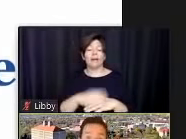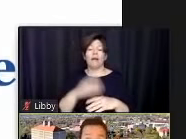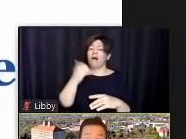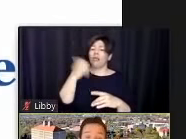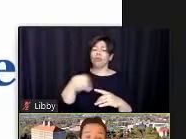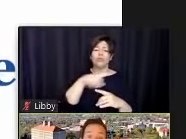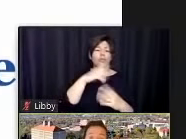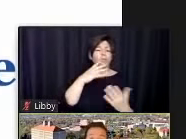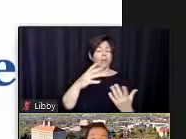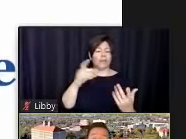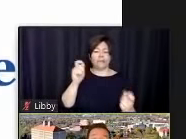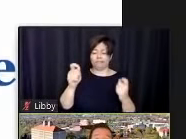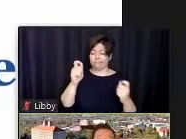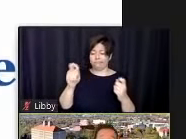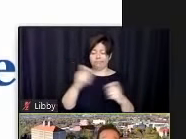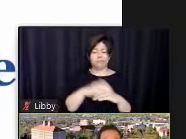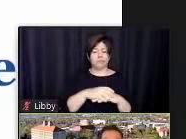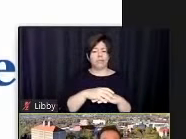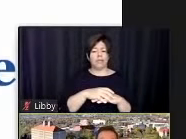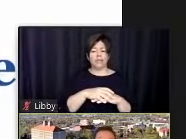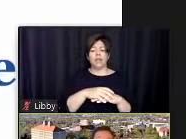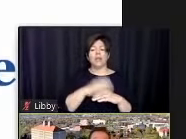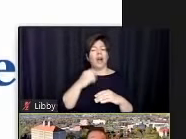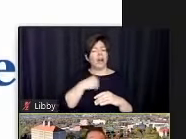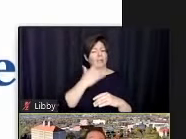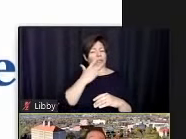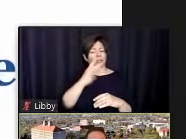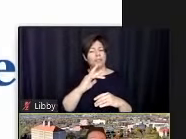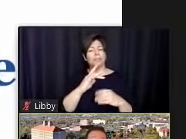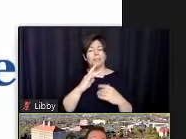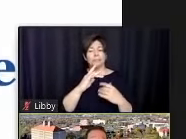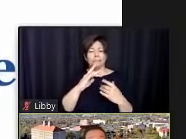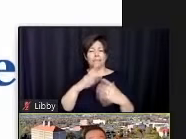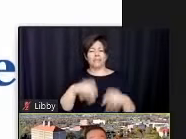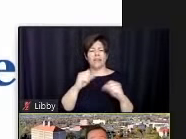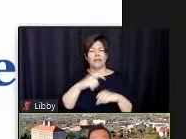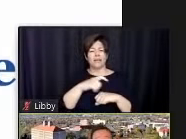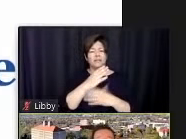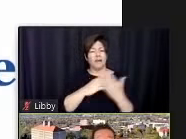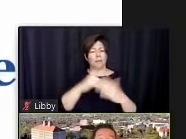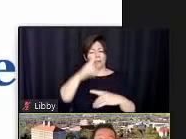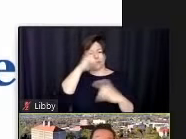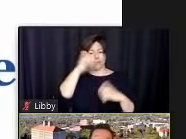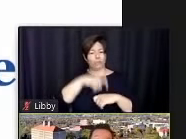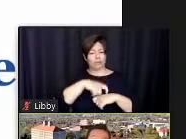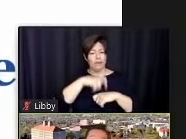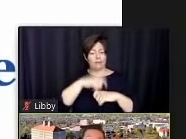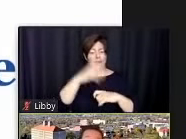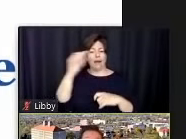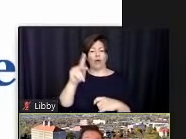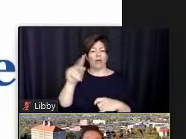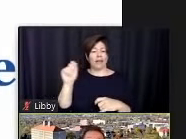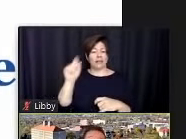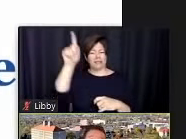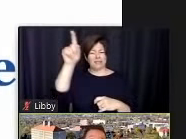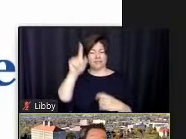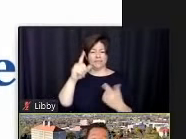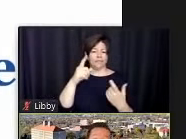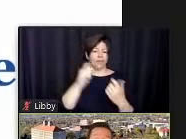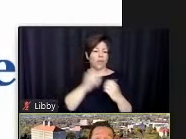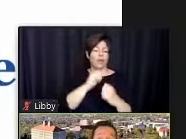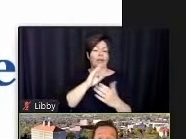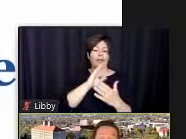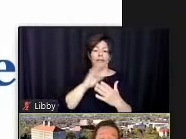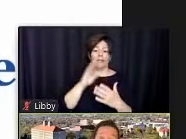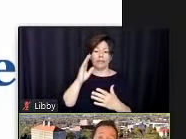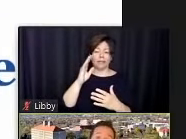we speak. I've been fortunate to spend some of the summer in the Kansas City out with schools, both Catholic schools and